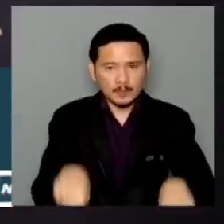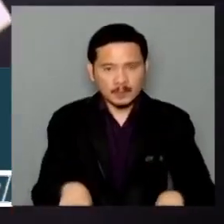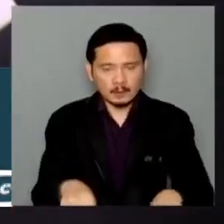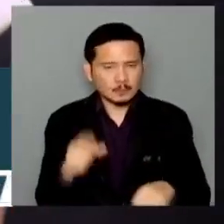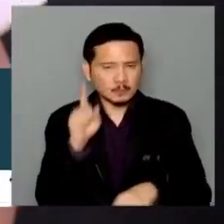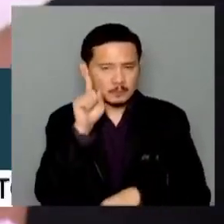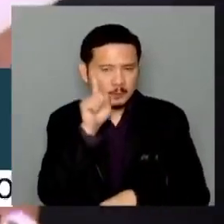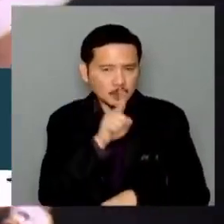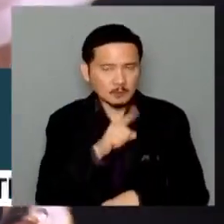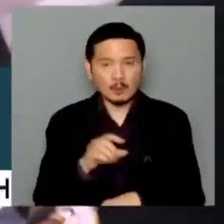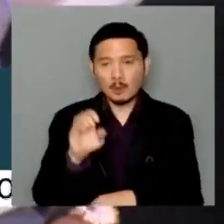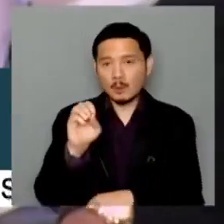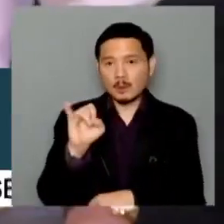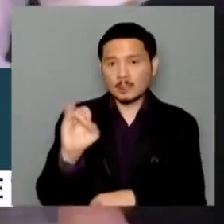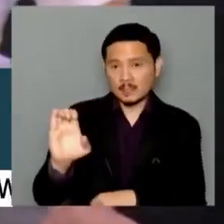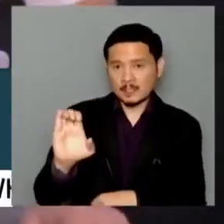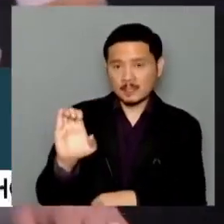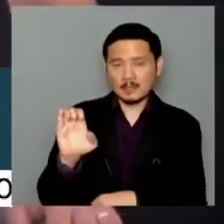OIC, which is